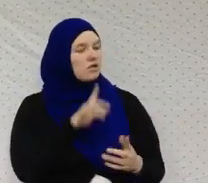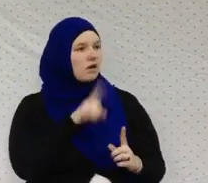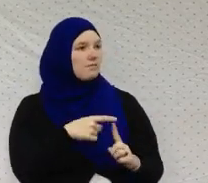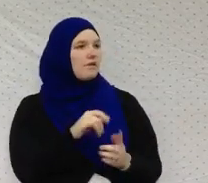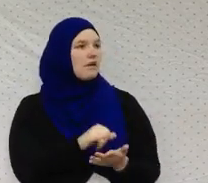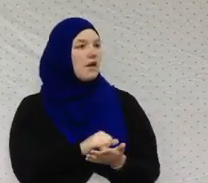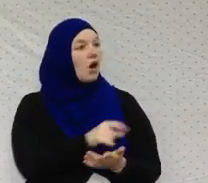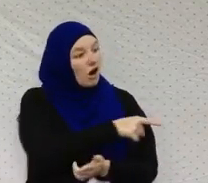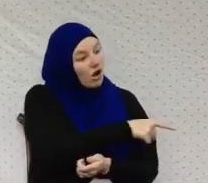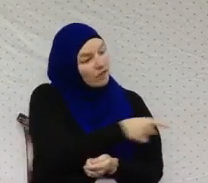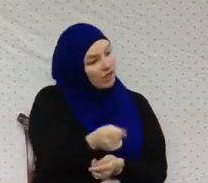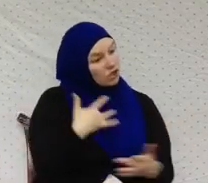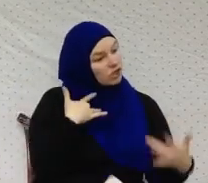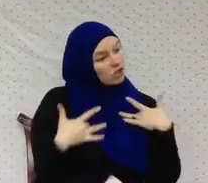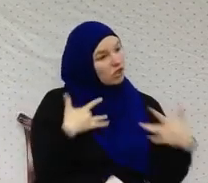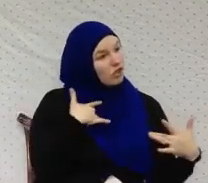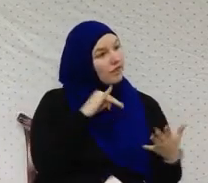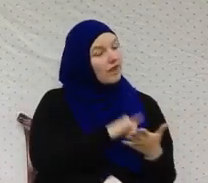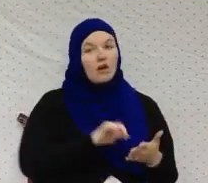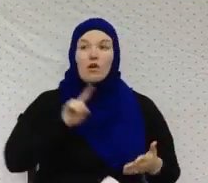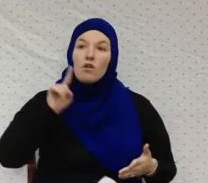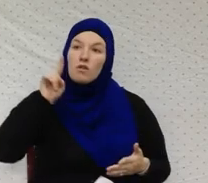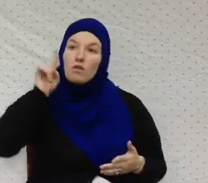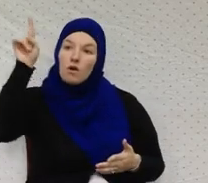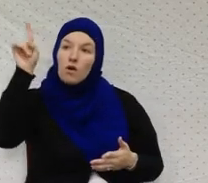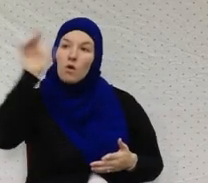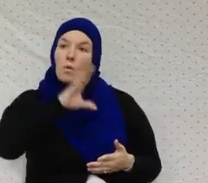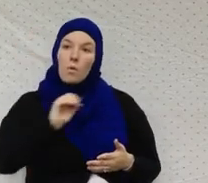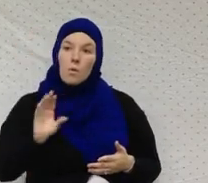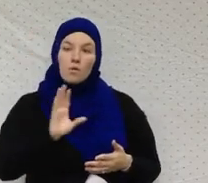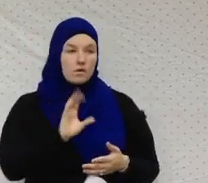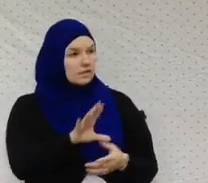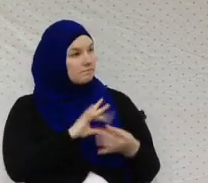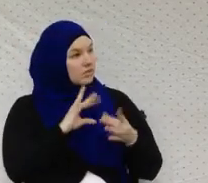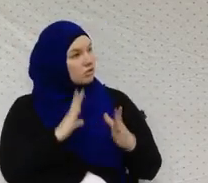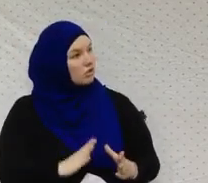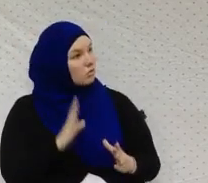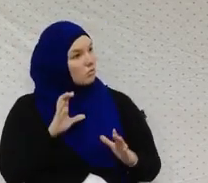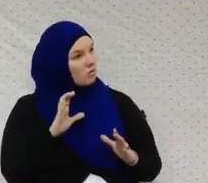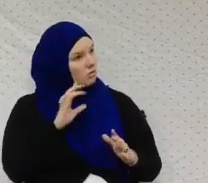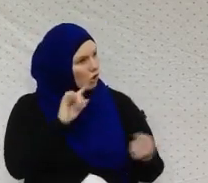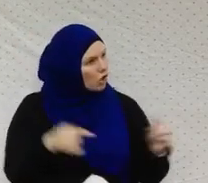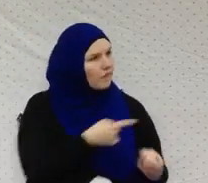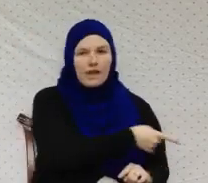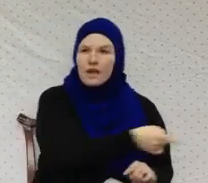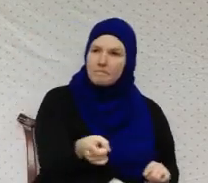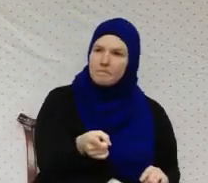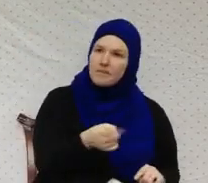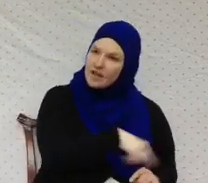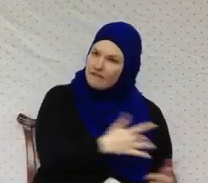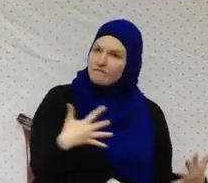The Quran raises questions. Are they concerned that Allah and or His Messenger would do